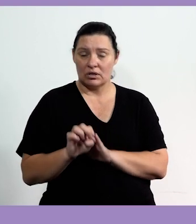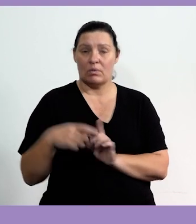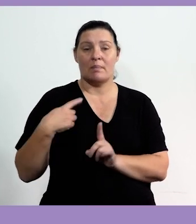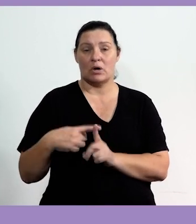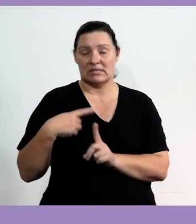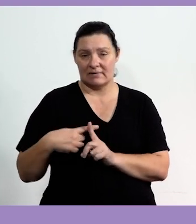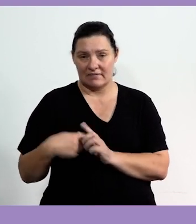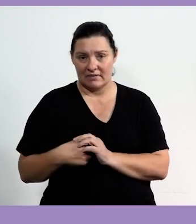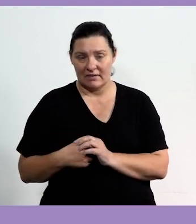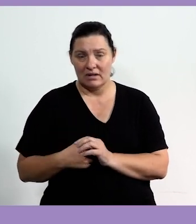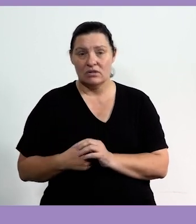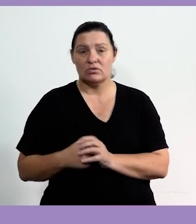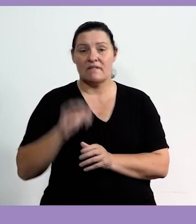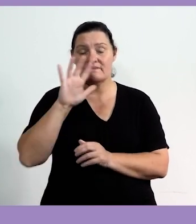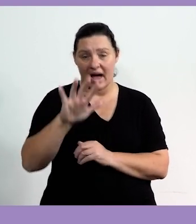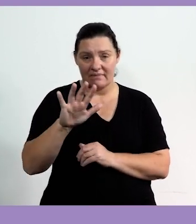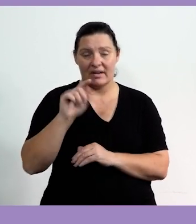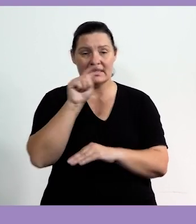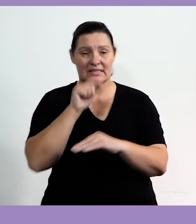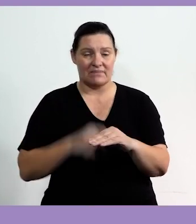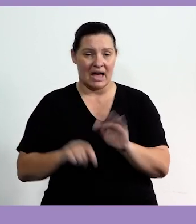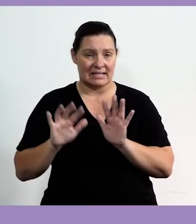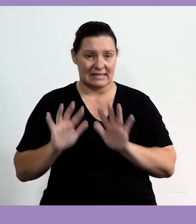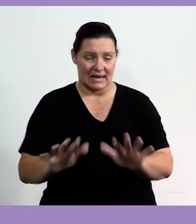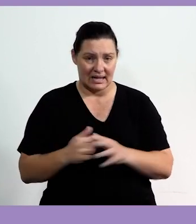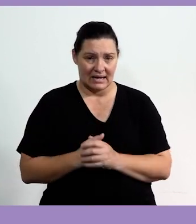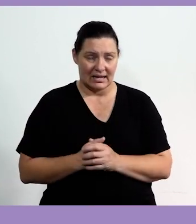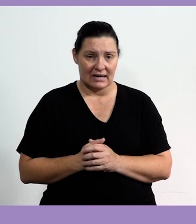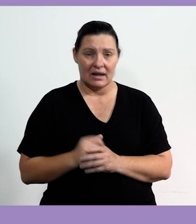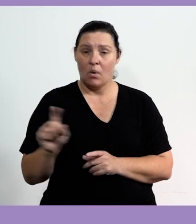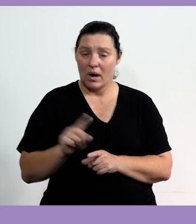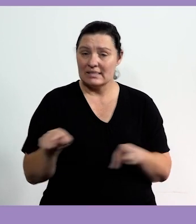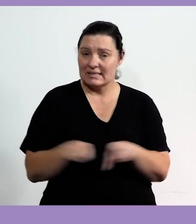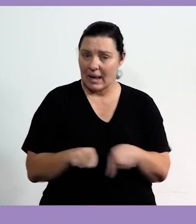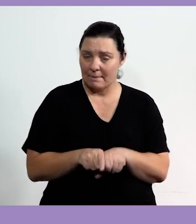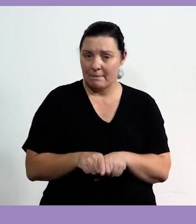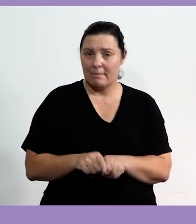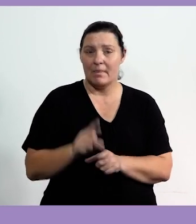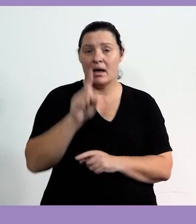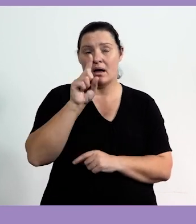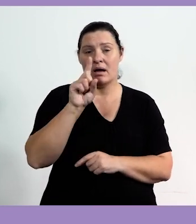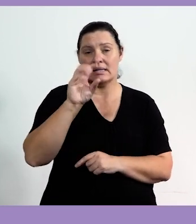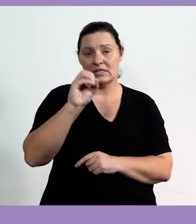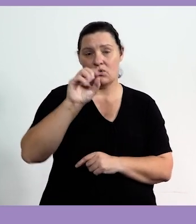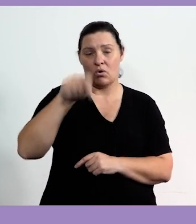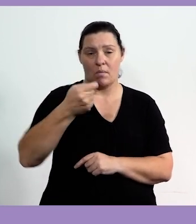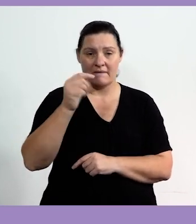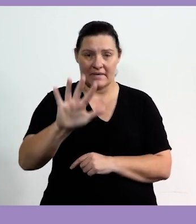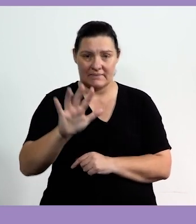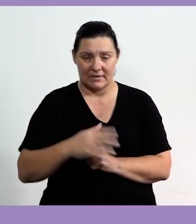and our exponent will be positive. And 5 divided by 10 is the same